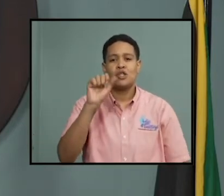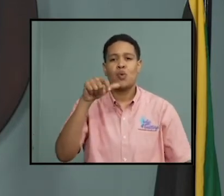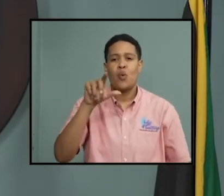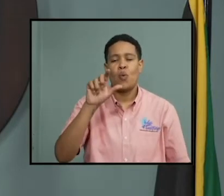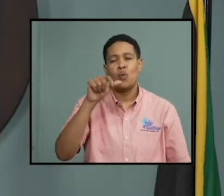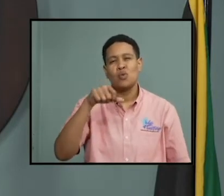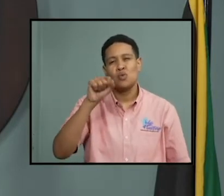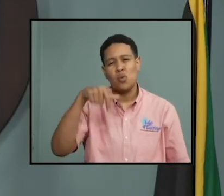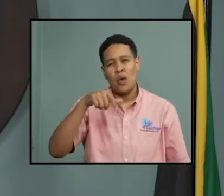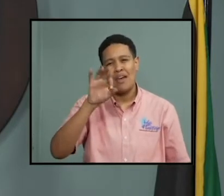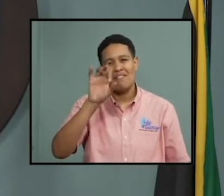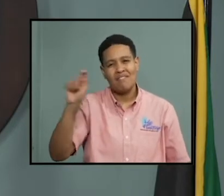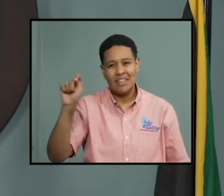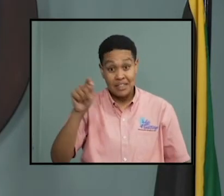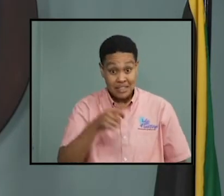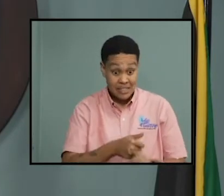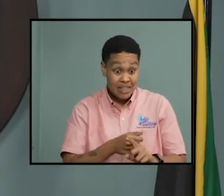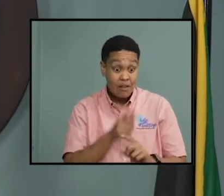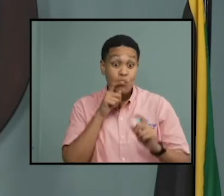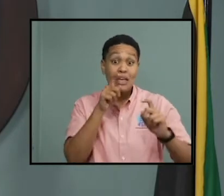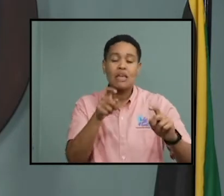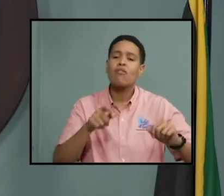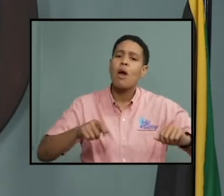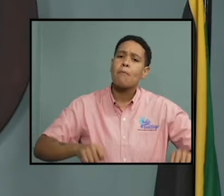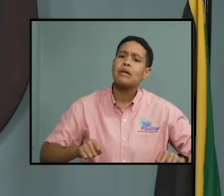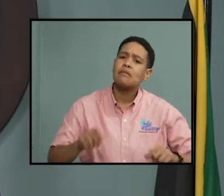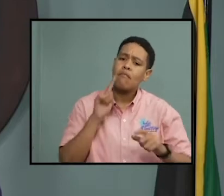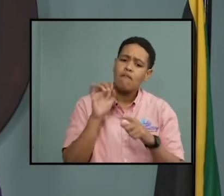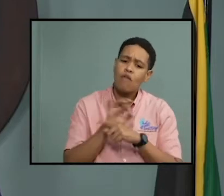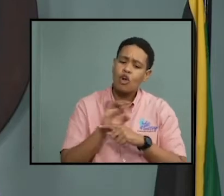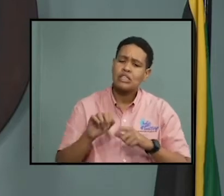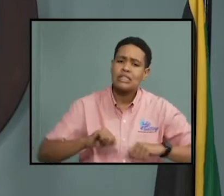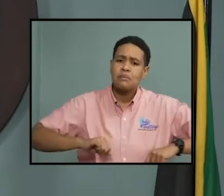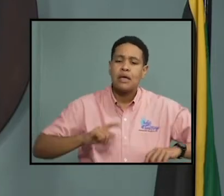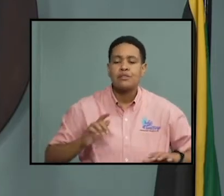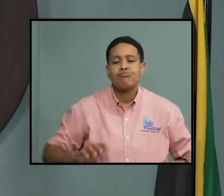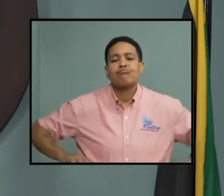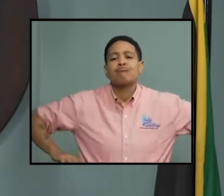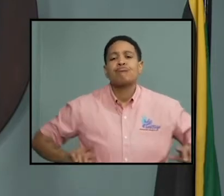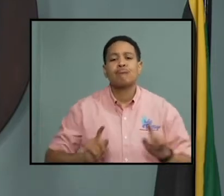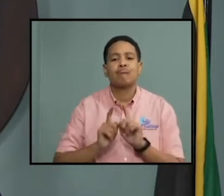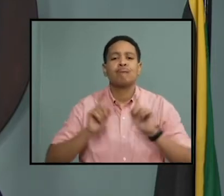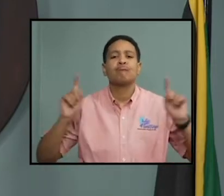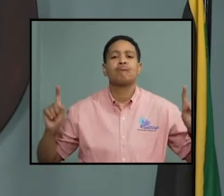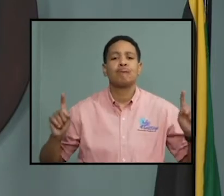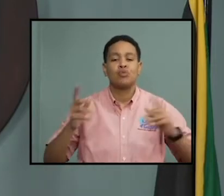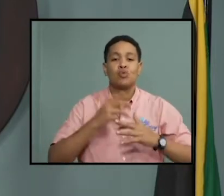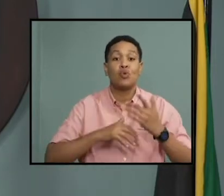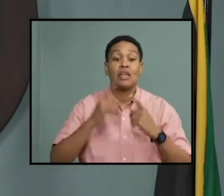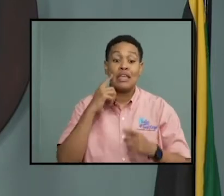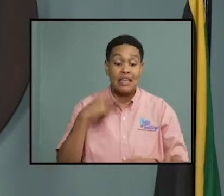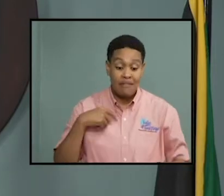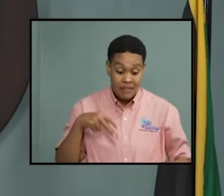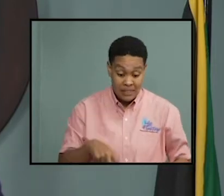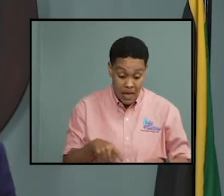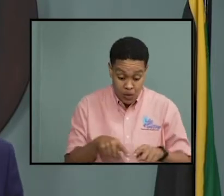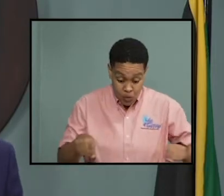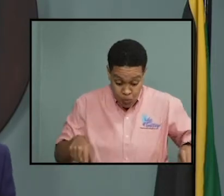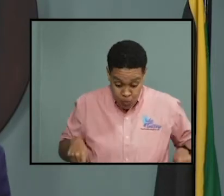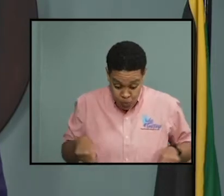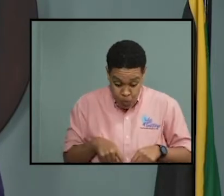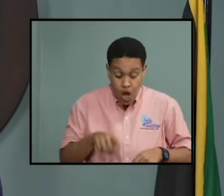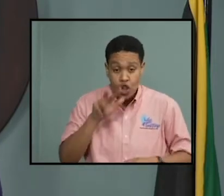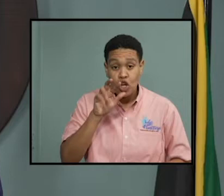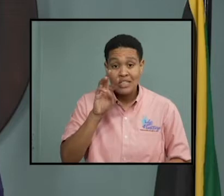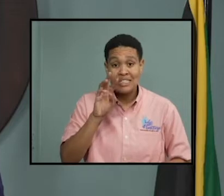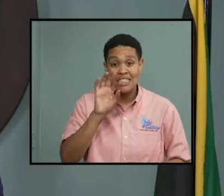you the ability in terms of the functional space to maintain social distance, that if you stand in the square of 36 in the